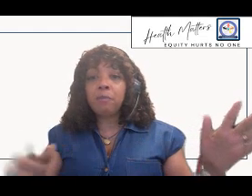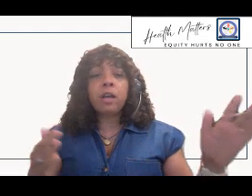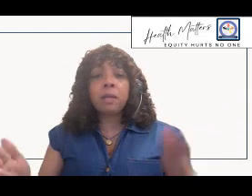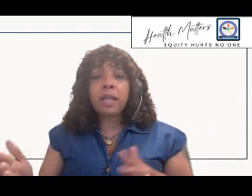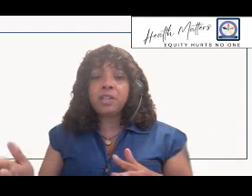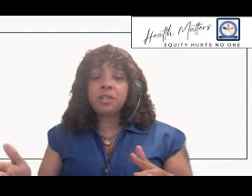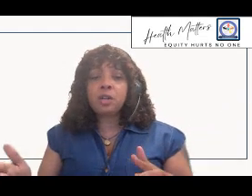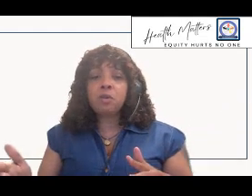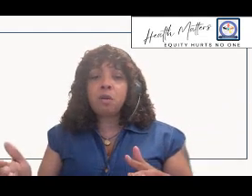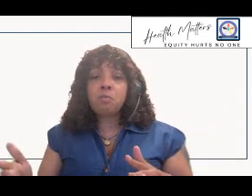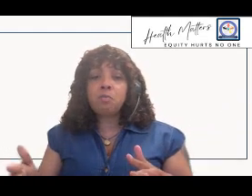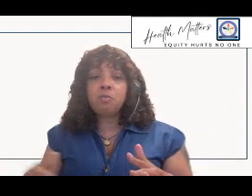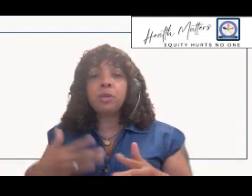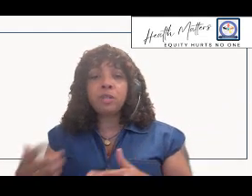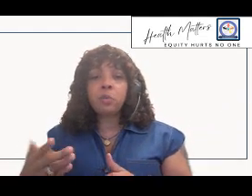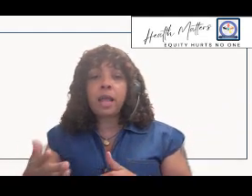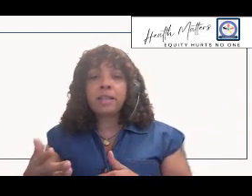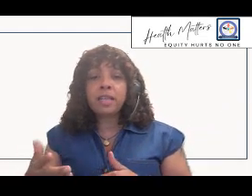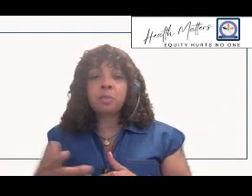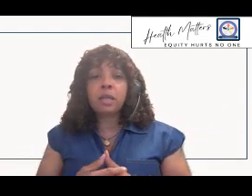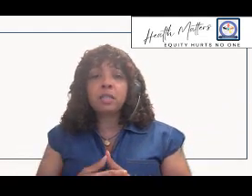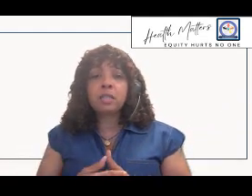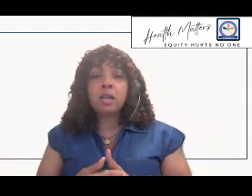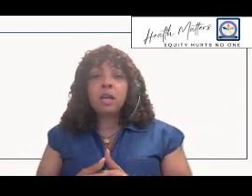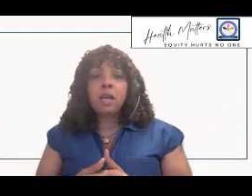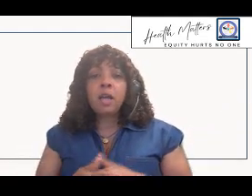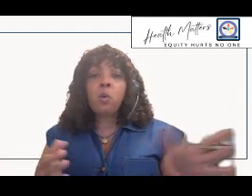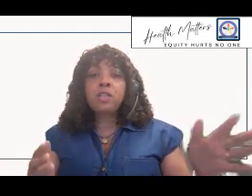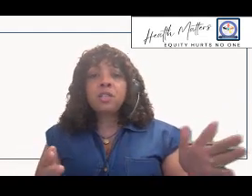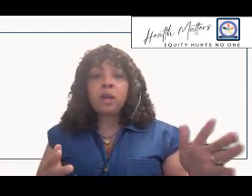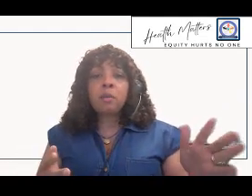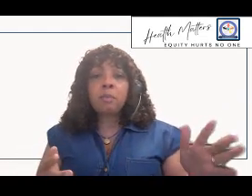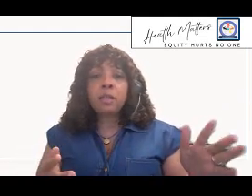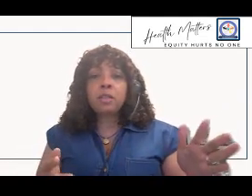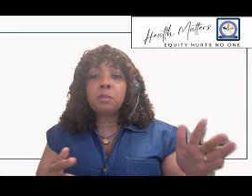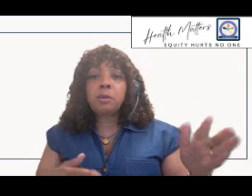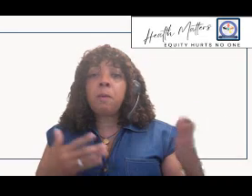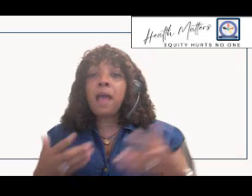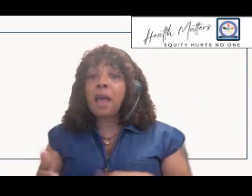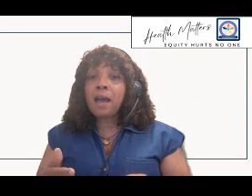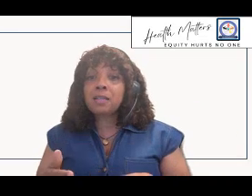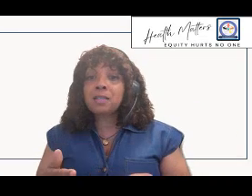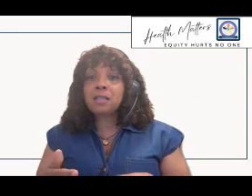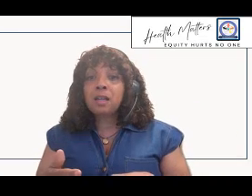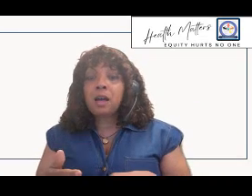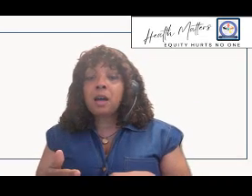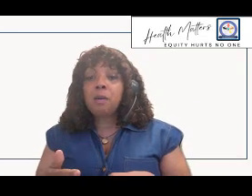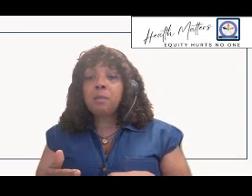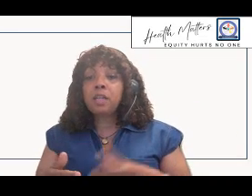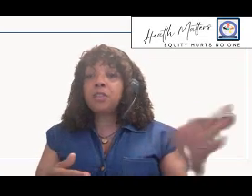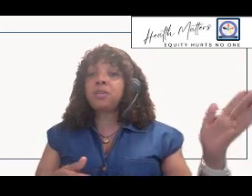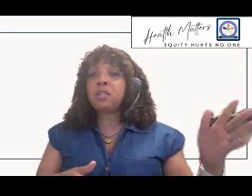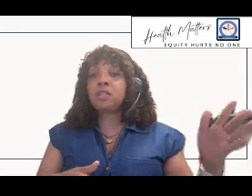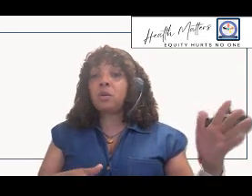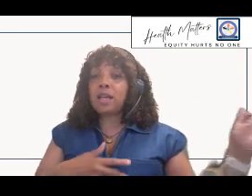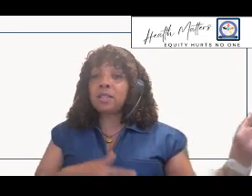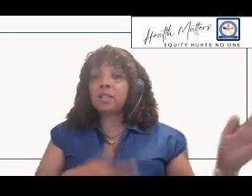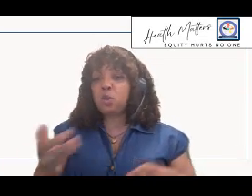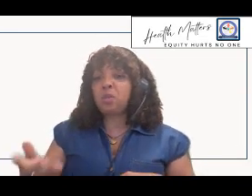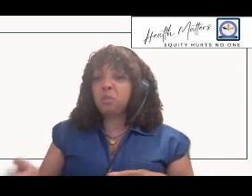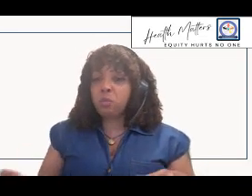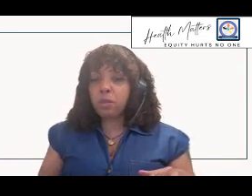can happen. Recommendations are usually what takes place. And once it's recommended that the bill pass, it either does